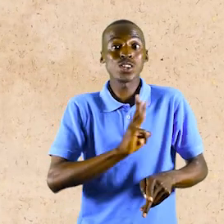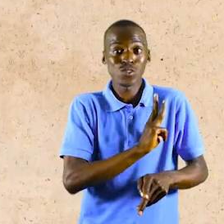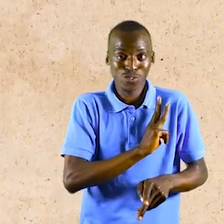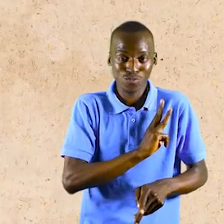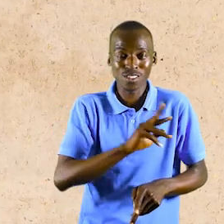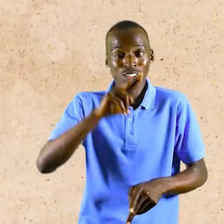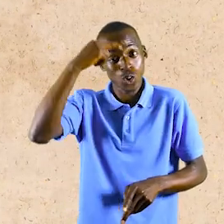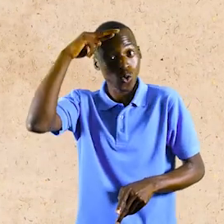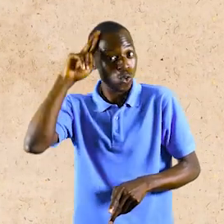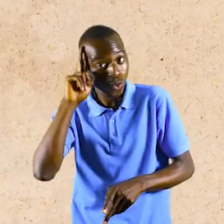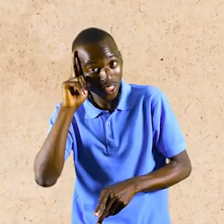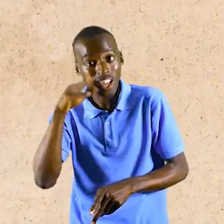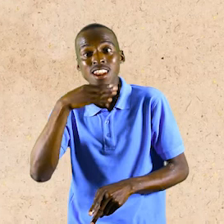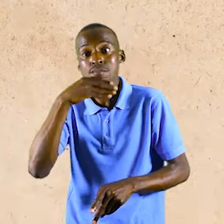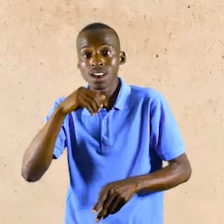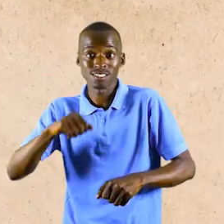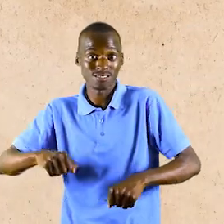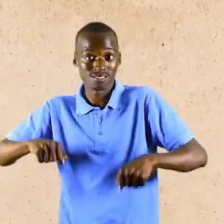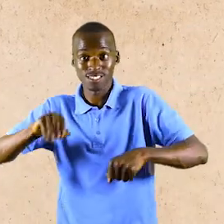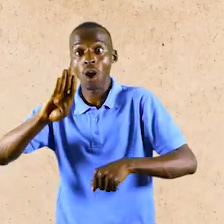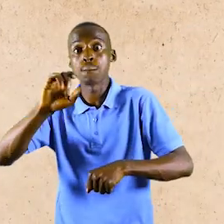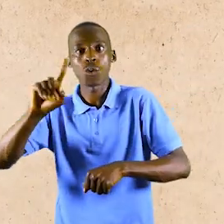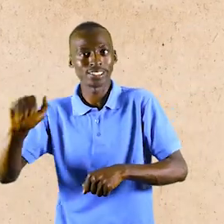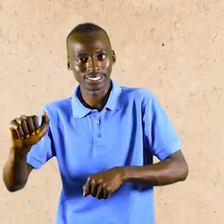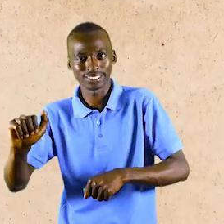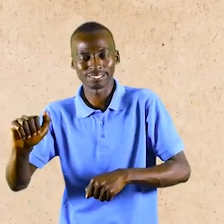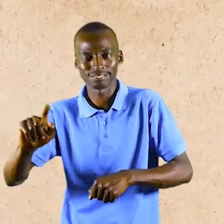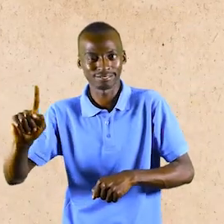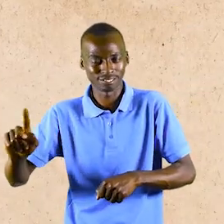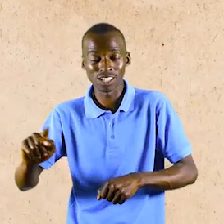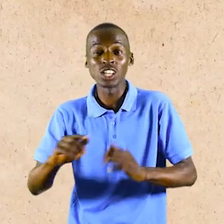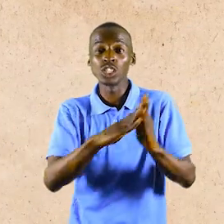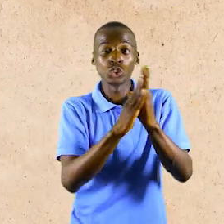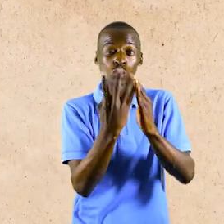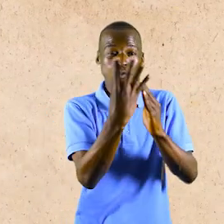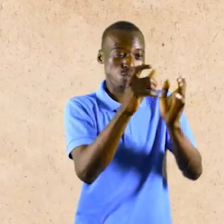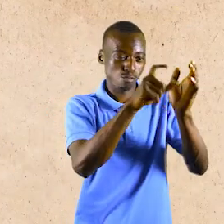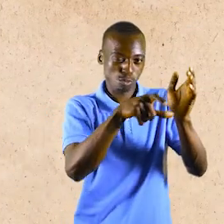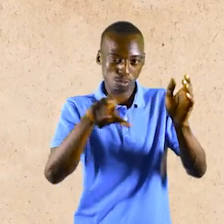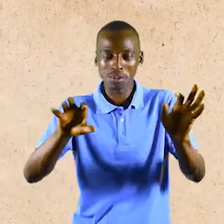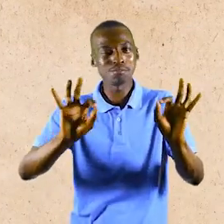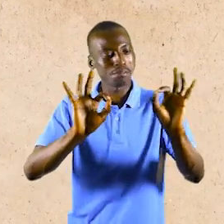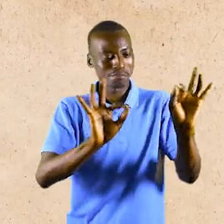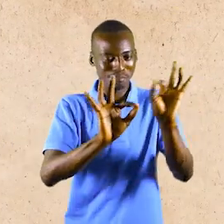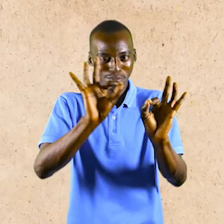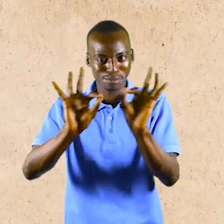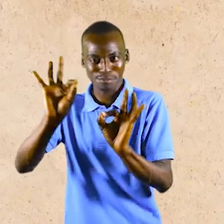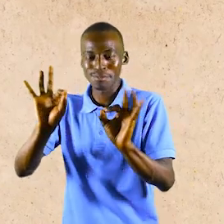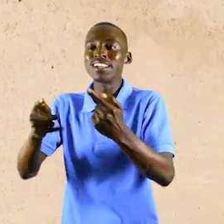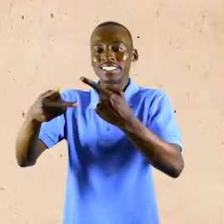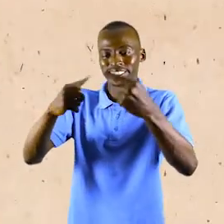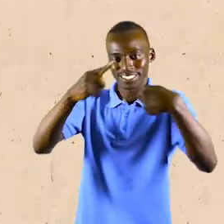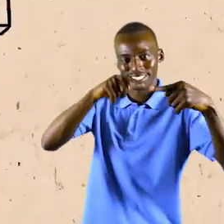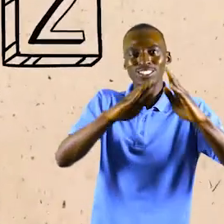the Moabite, and Boaz the Israelite farmer. And their story is told in 4 chapters that are beautifully designed. Let's just dive